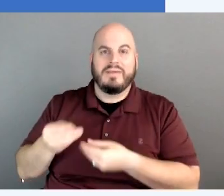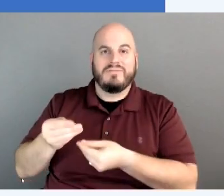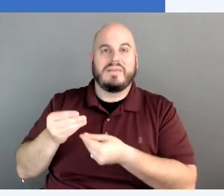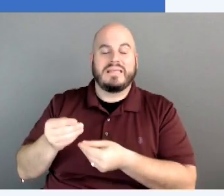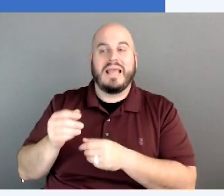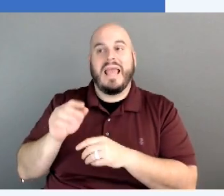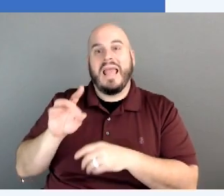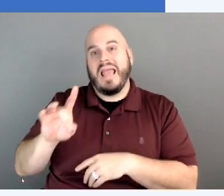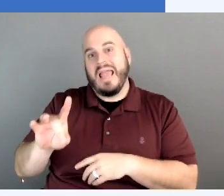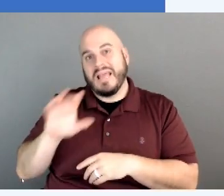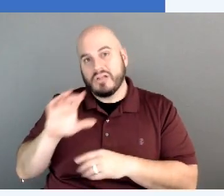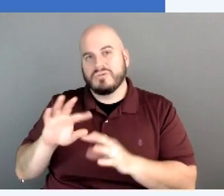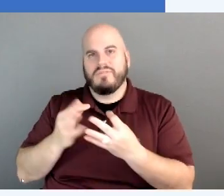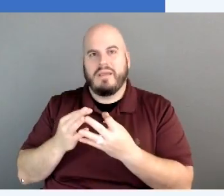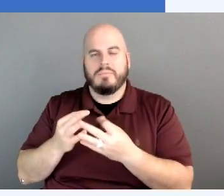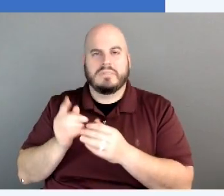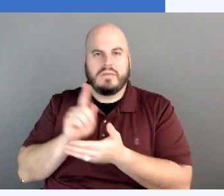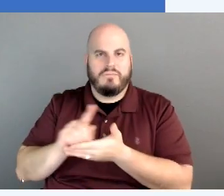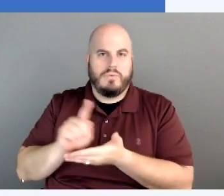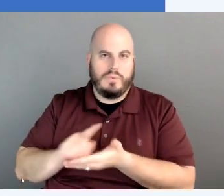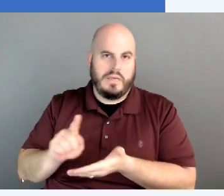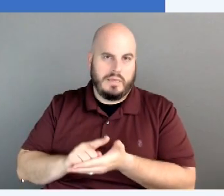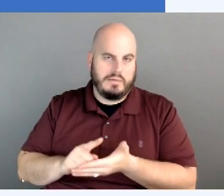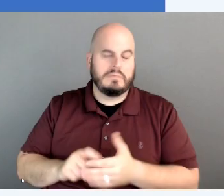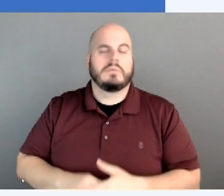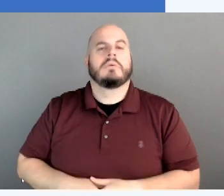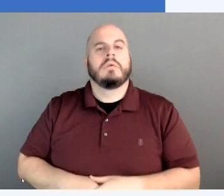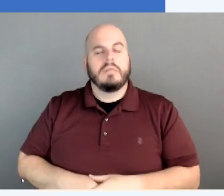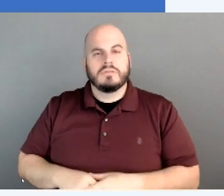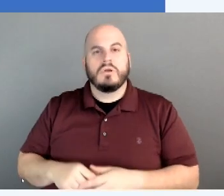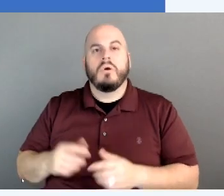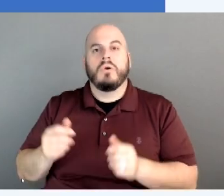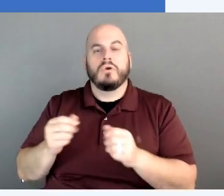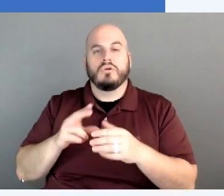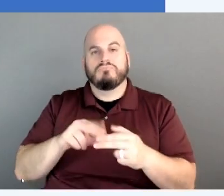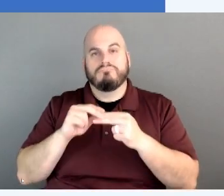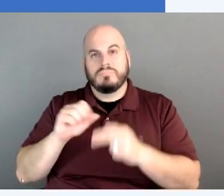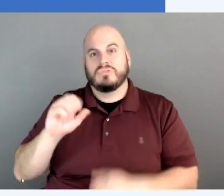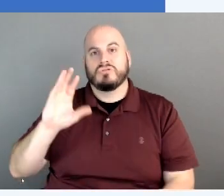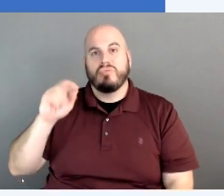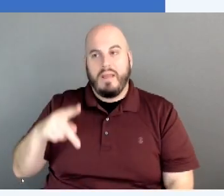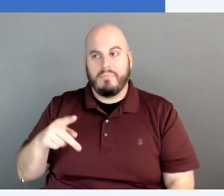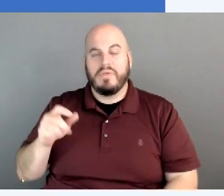their food pantry. So they do a lot of work, and through Scrap, they were able to grow and build a garden